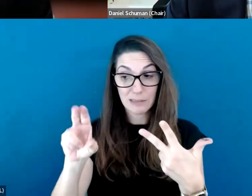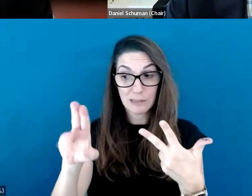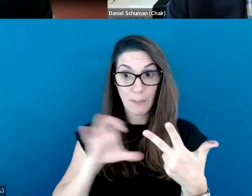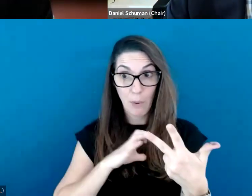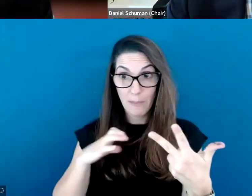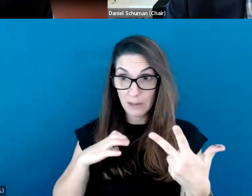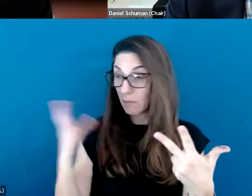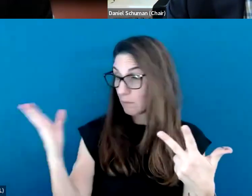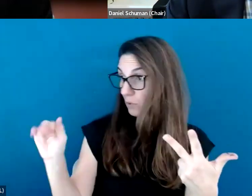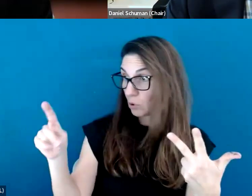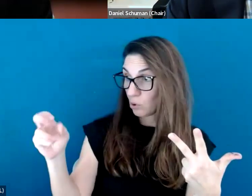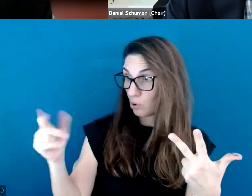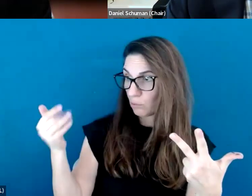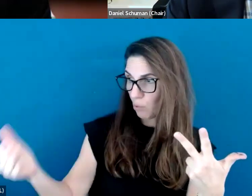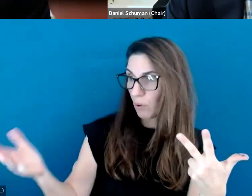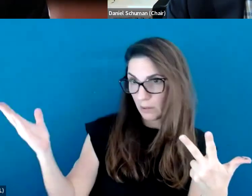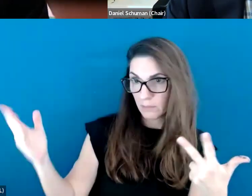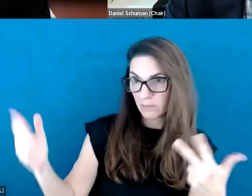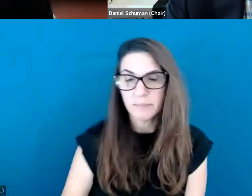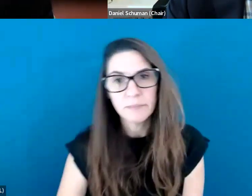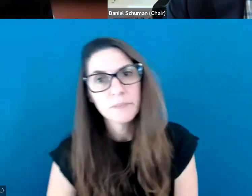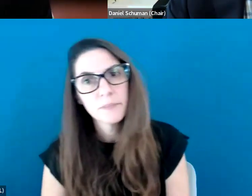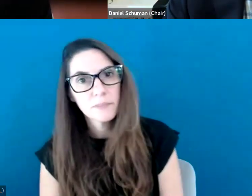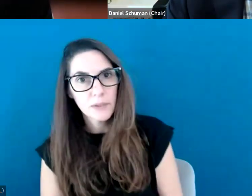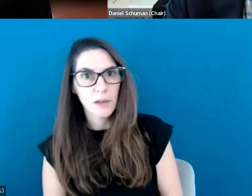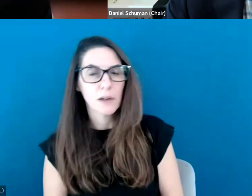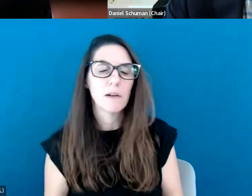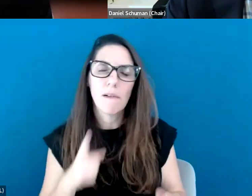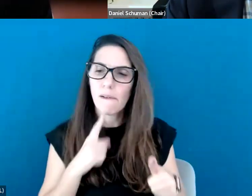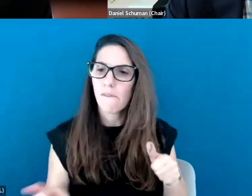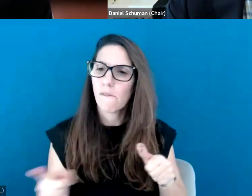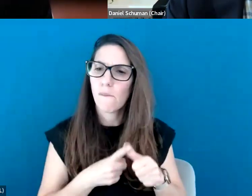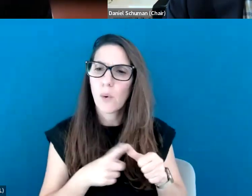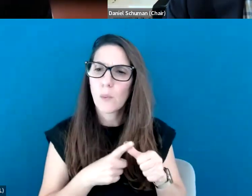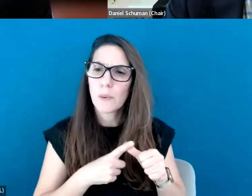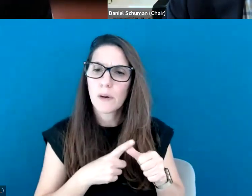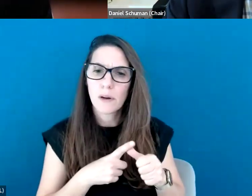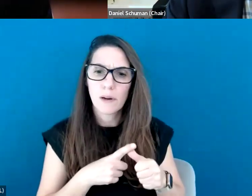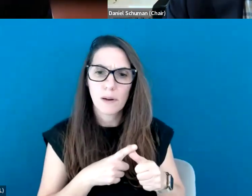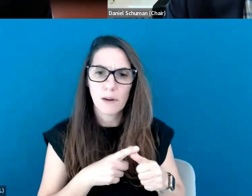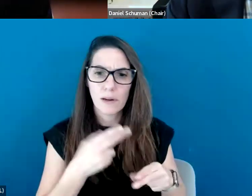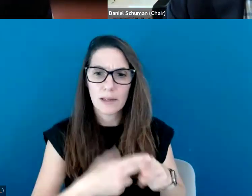please go ahead. Thank you. Okay. I'll first start with aid.